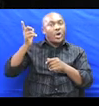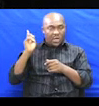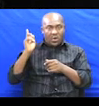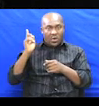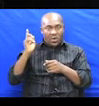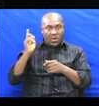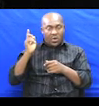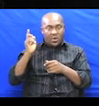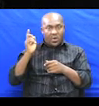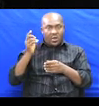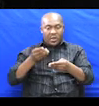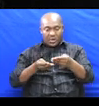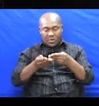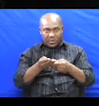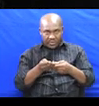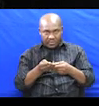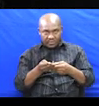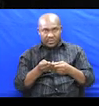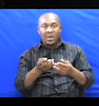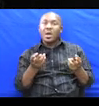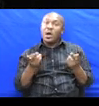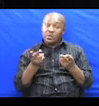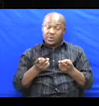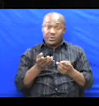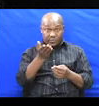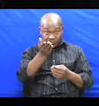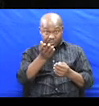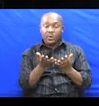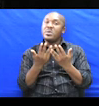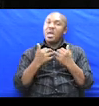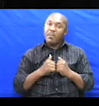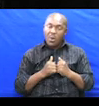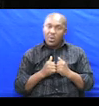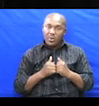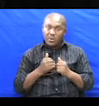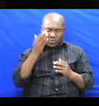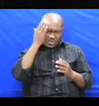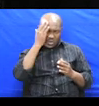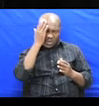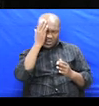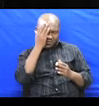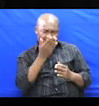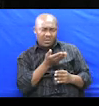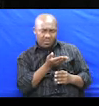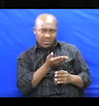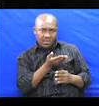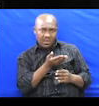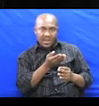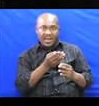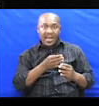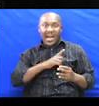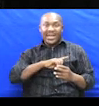objectives of colonial economy, as well as you'll be able to identify the characteristics of colonial economy